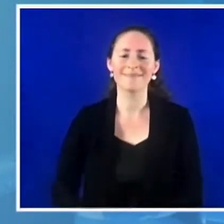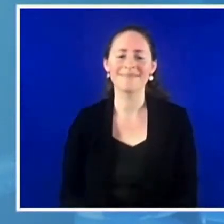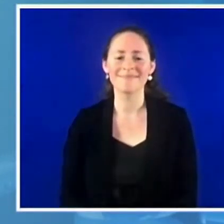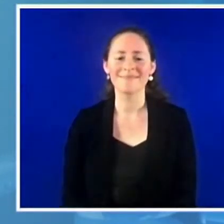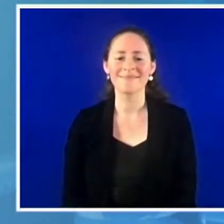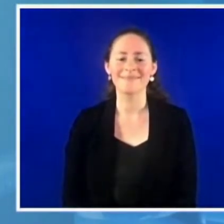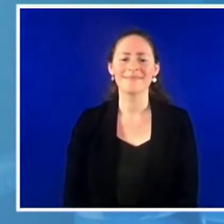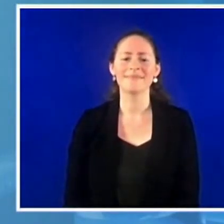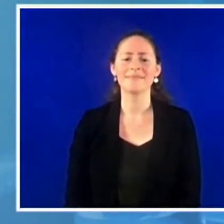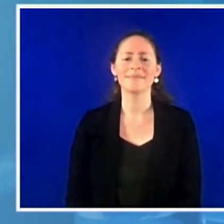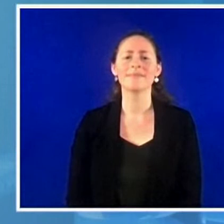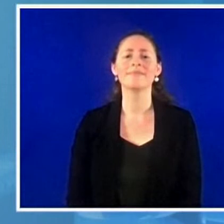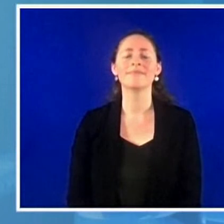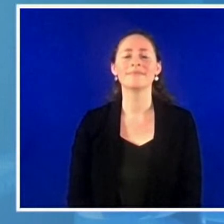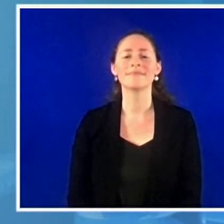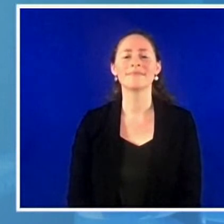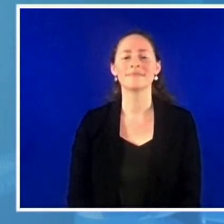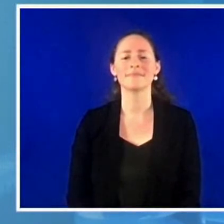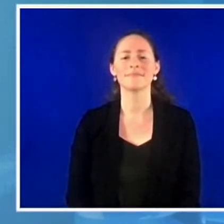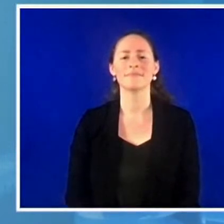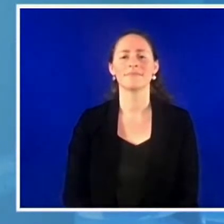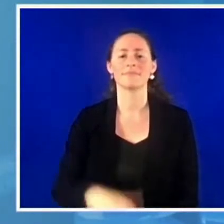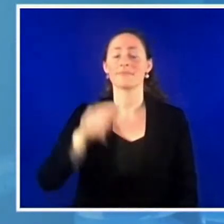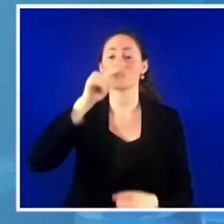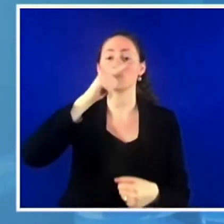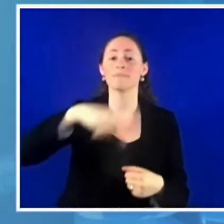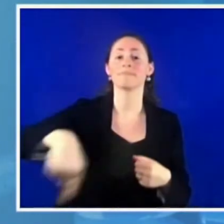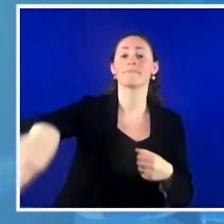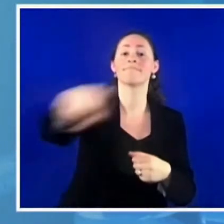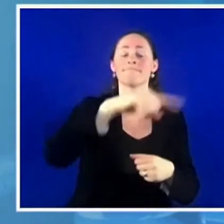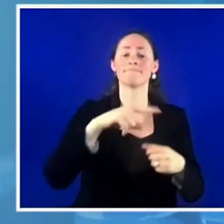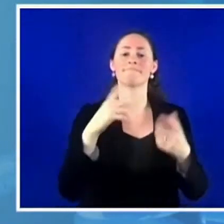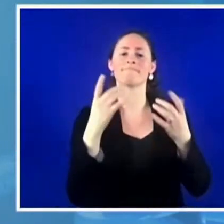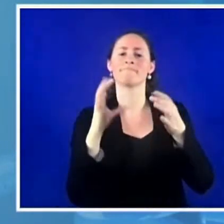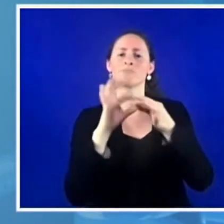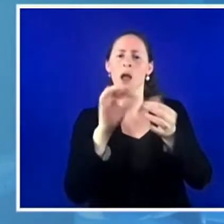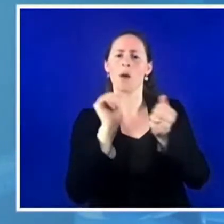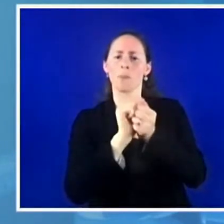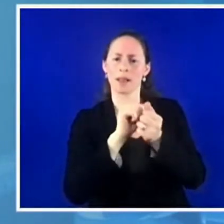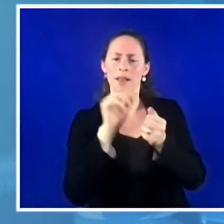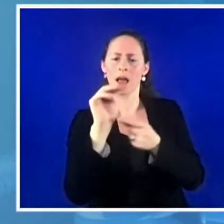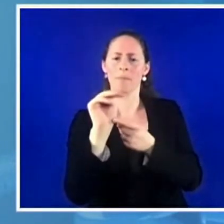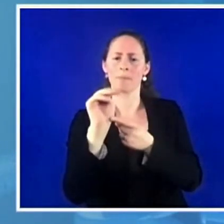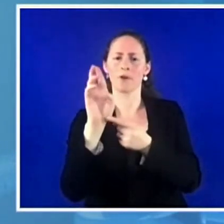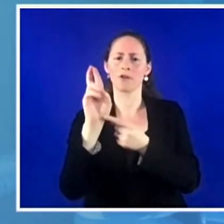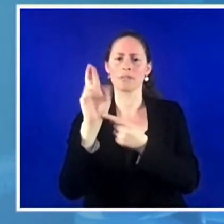Corps is an organization where you can register your